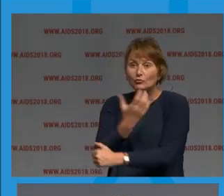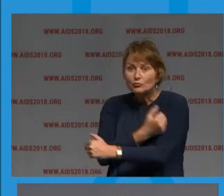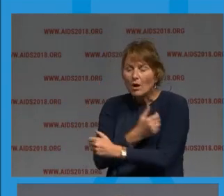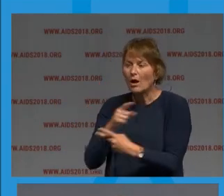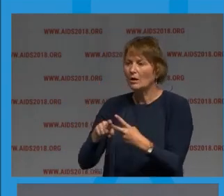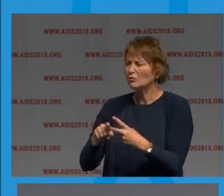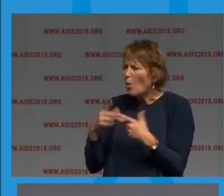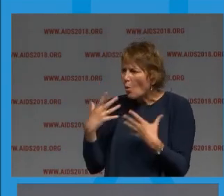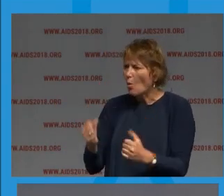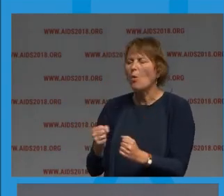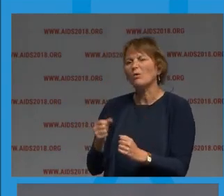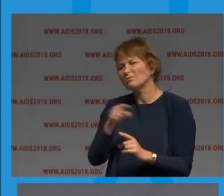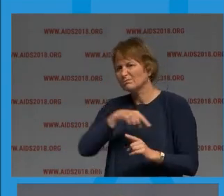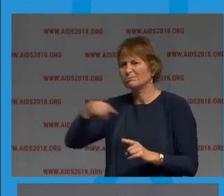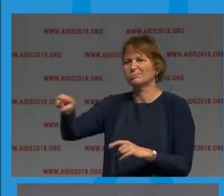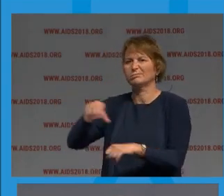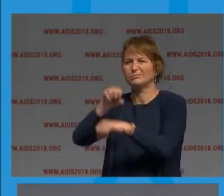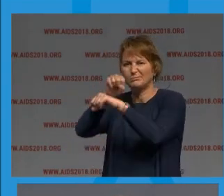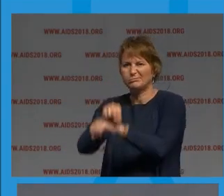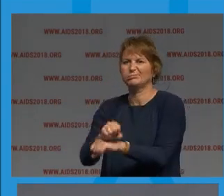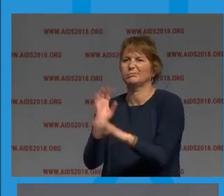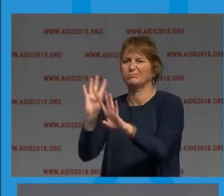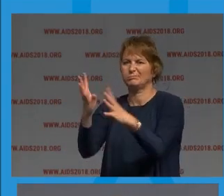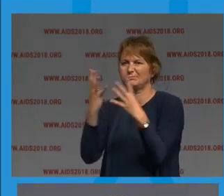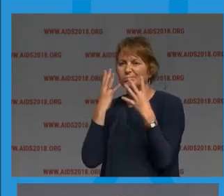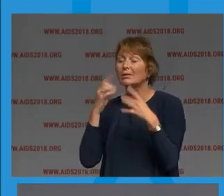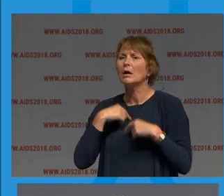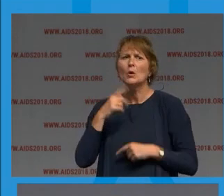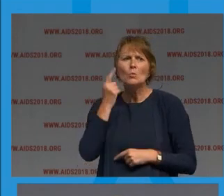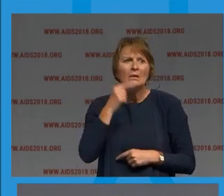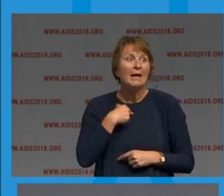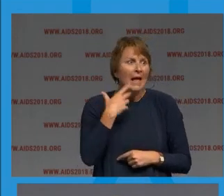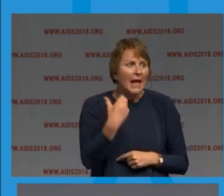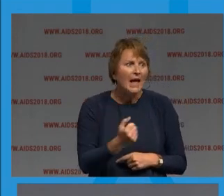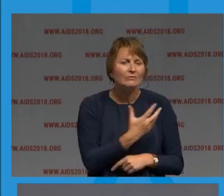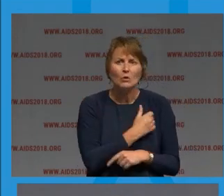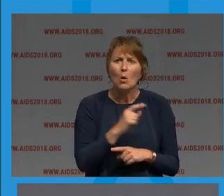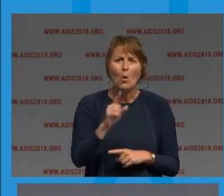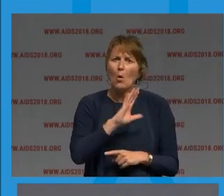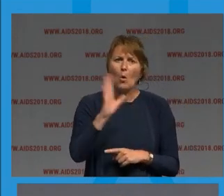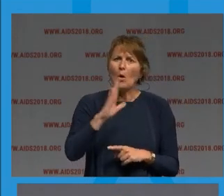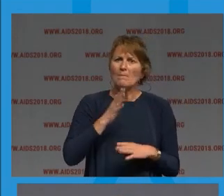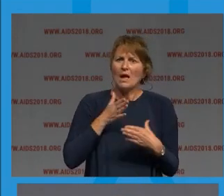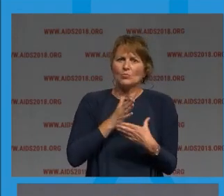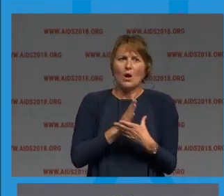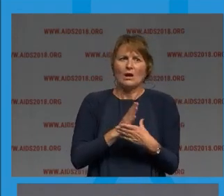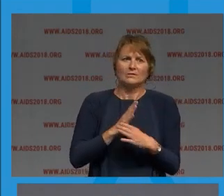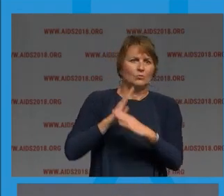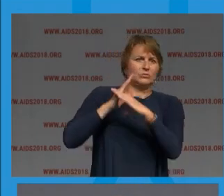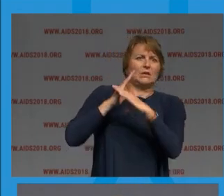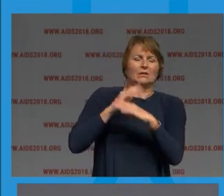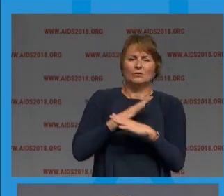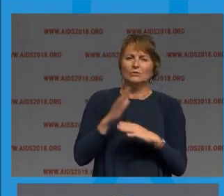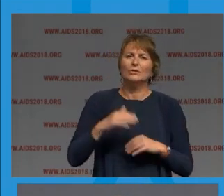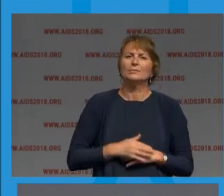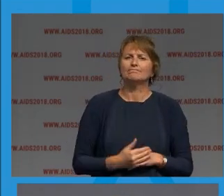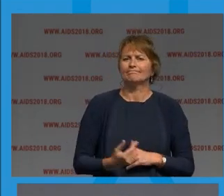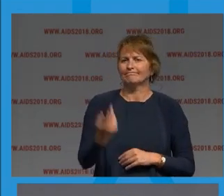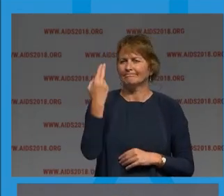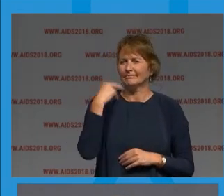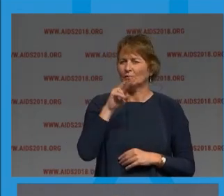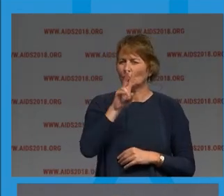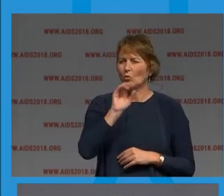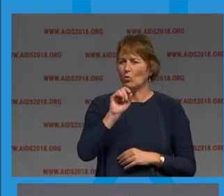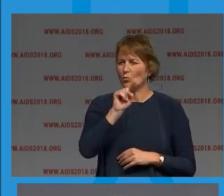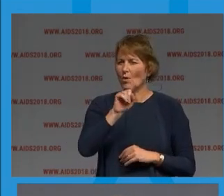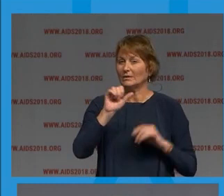drugs. Women who use drugs are afraid to protect own rights. In 2016, the UN General Assembly Special Session on